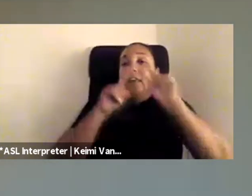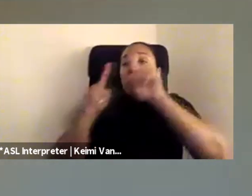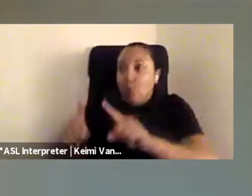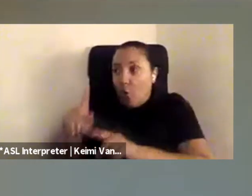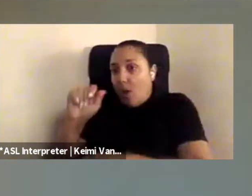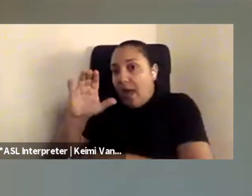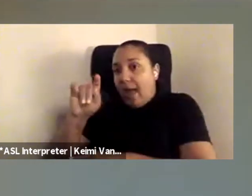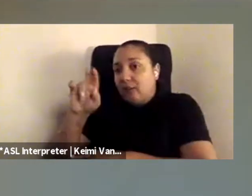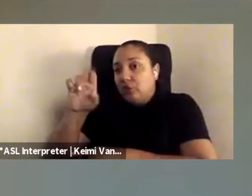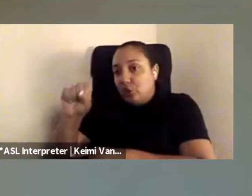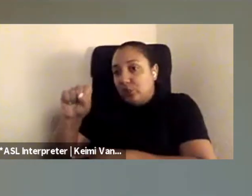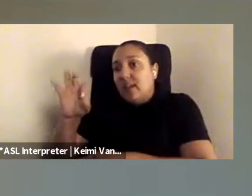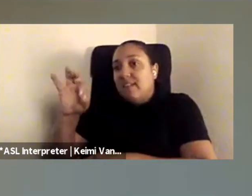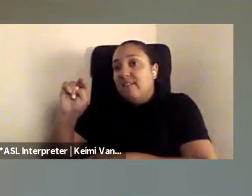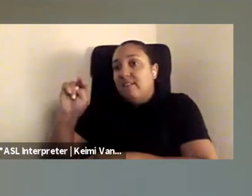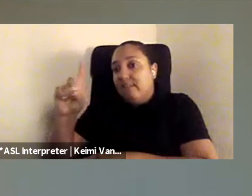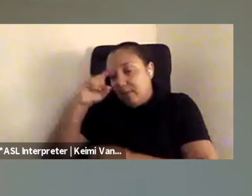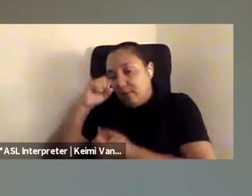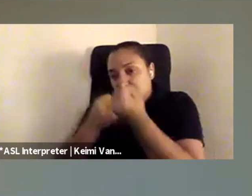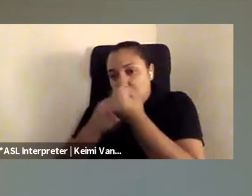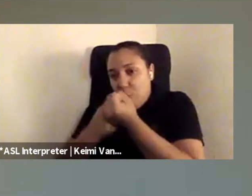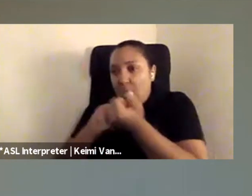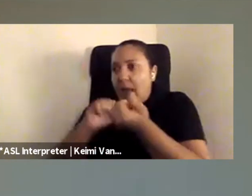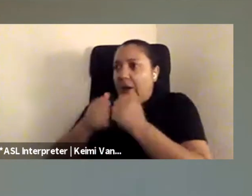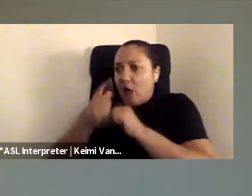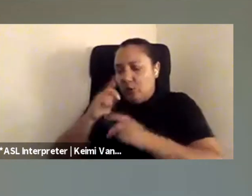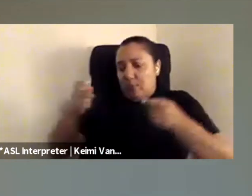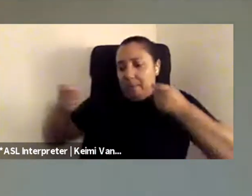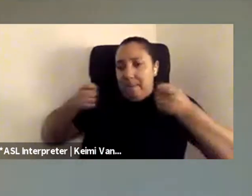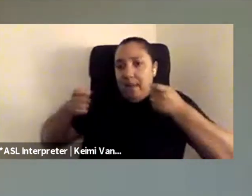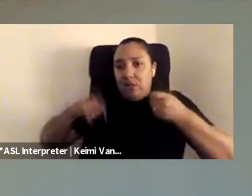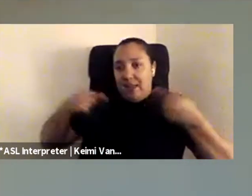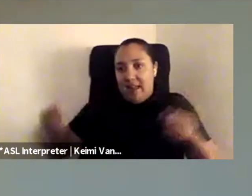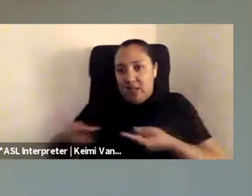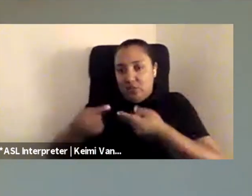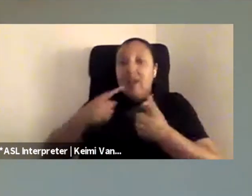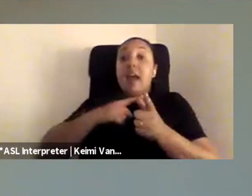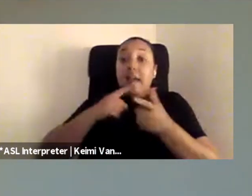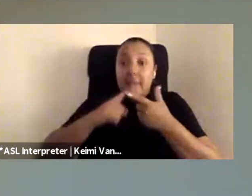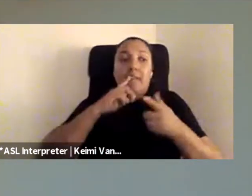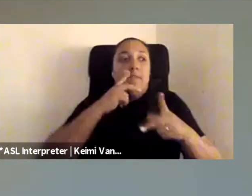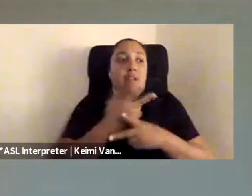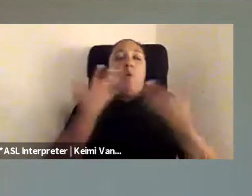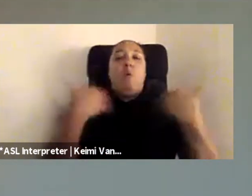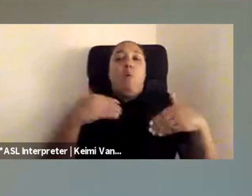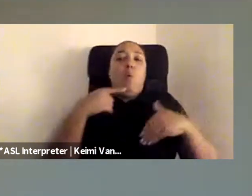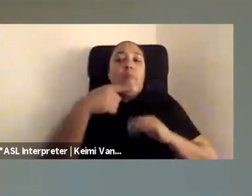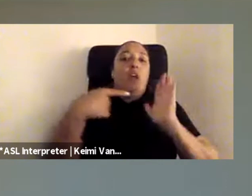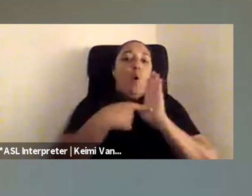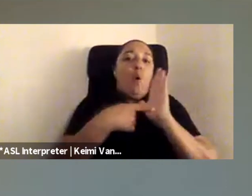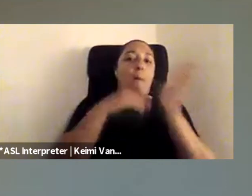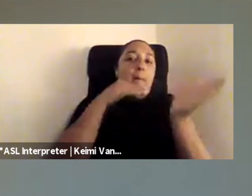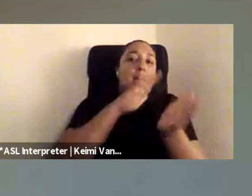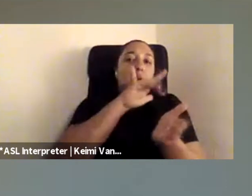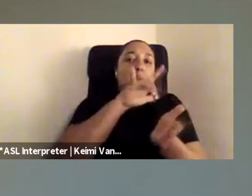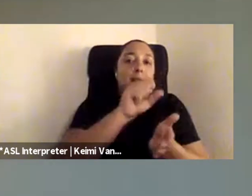for support, navigating an injury. And then we find out that there's also medical debt, right? Or that there's a surgery that needs